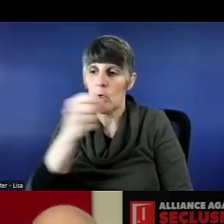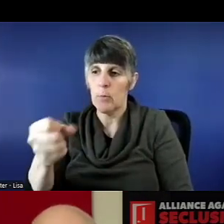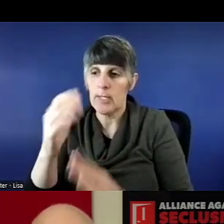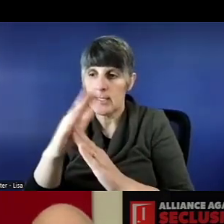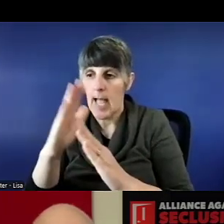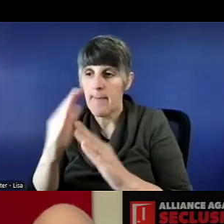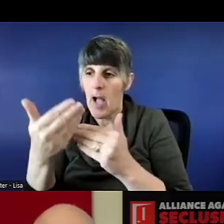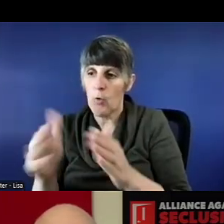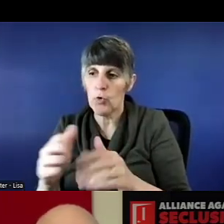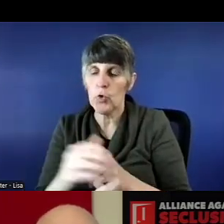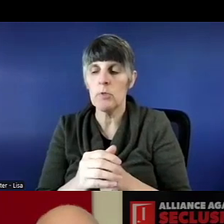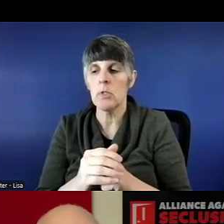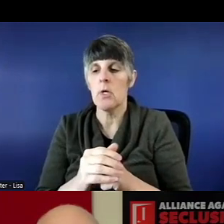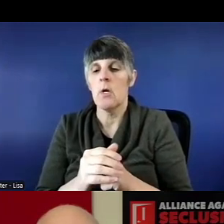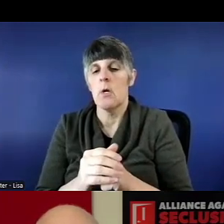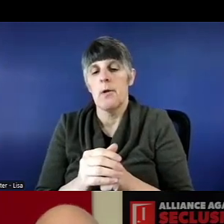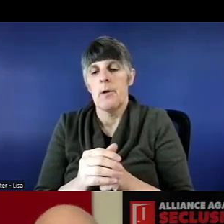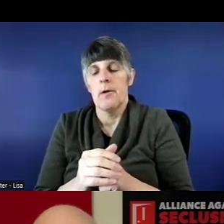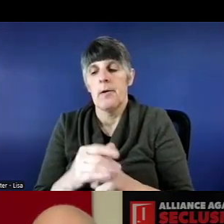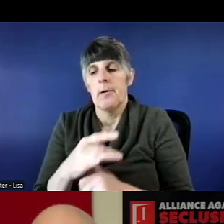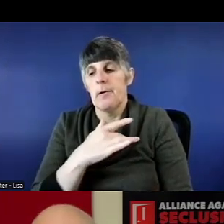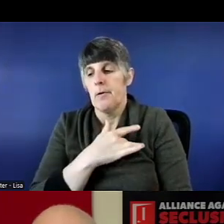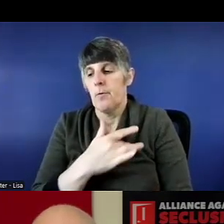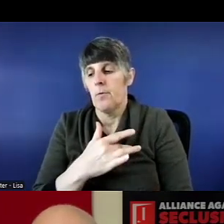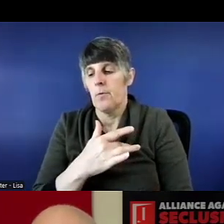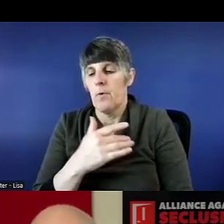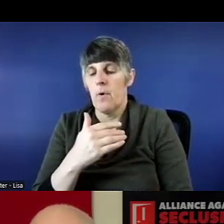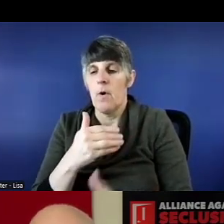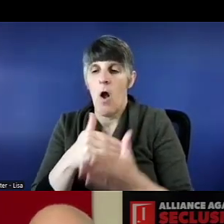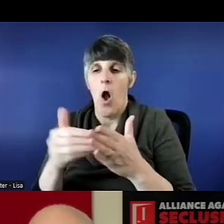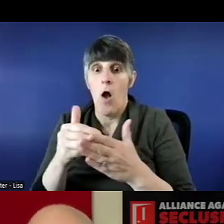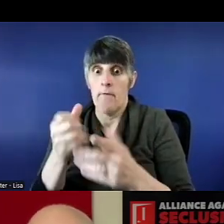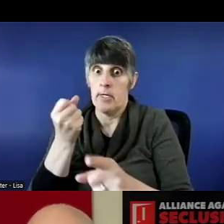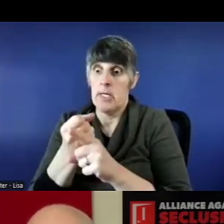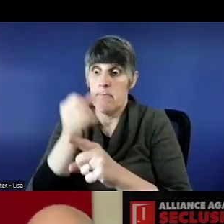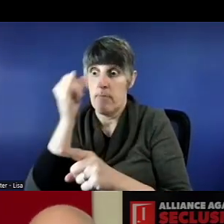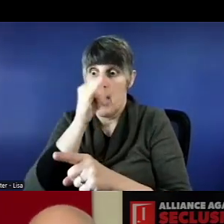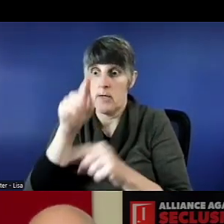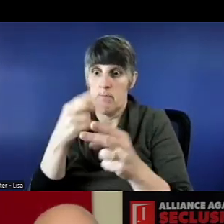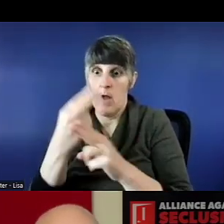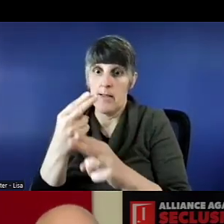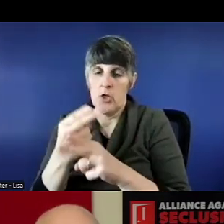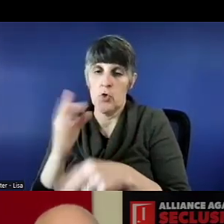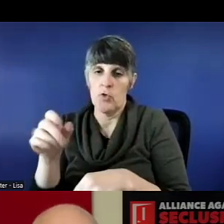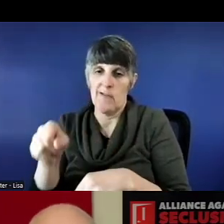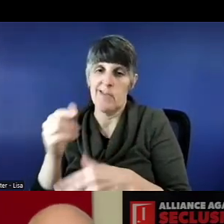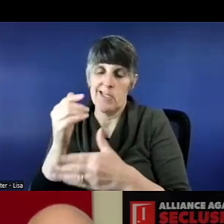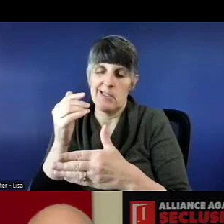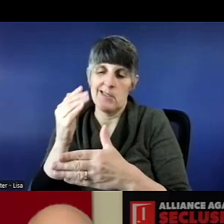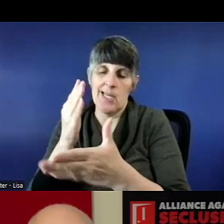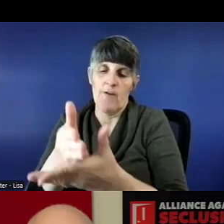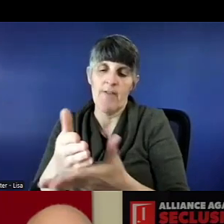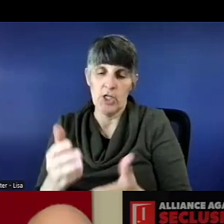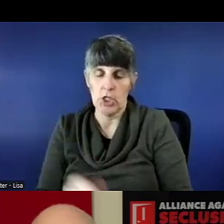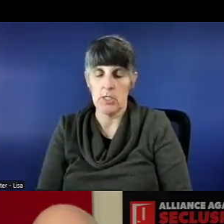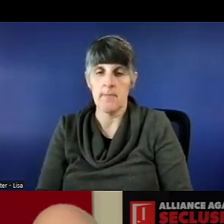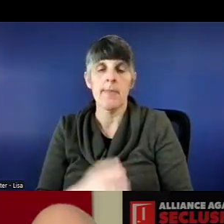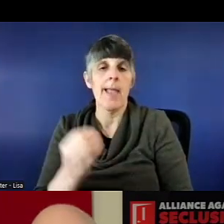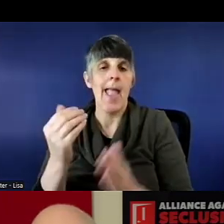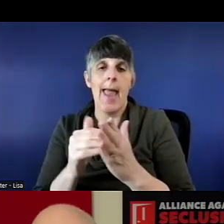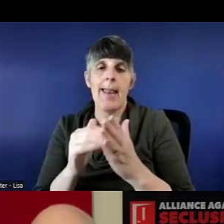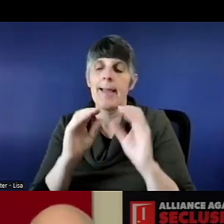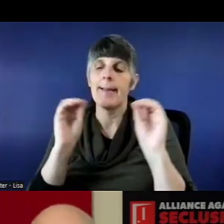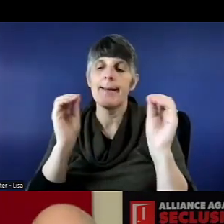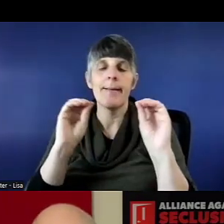timeout rooms were often quite impacted by the use of these interventions. And again,